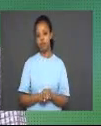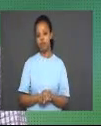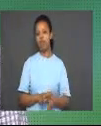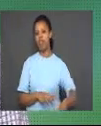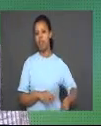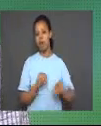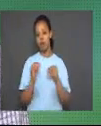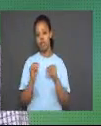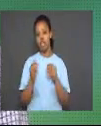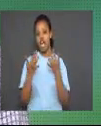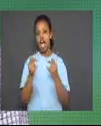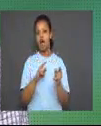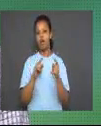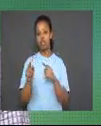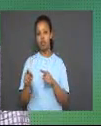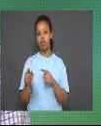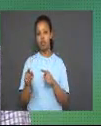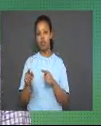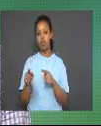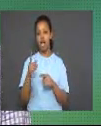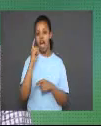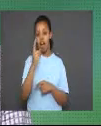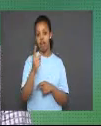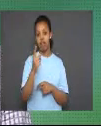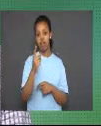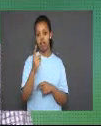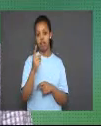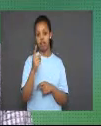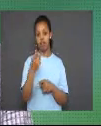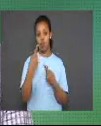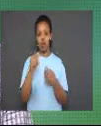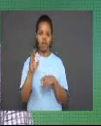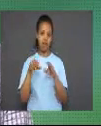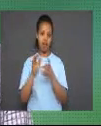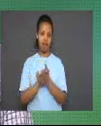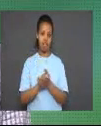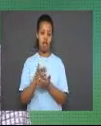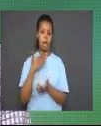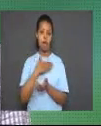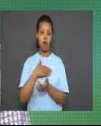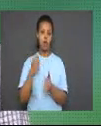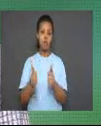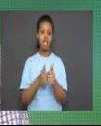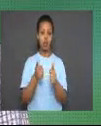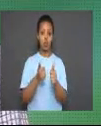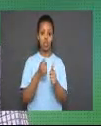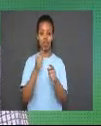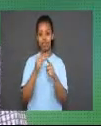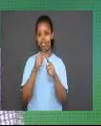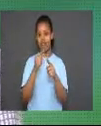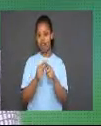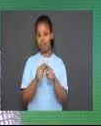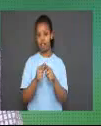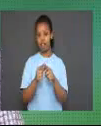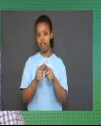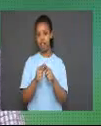Students, let us complete an activity. Please match the following terms